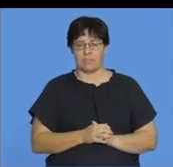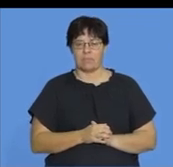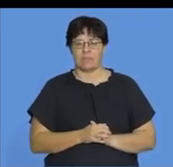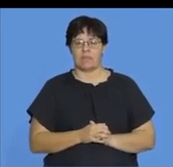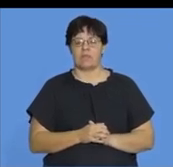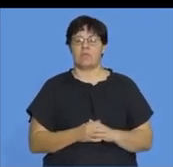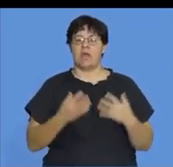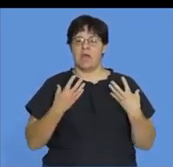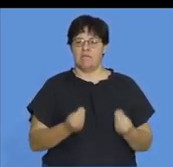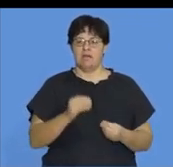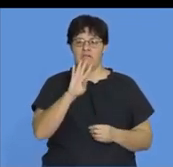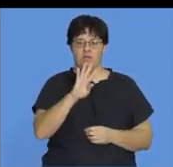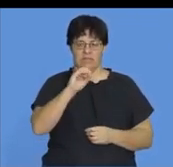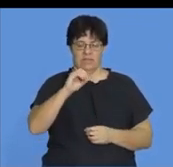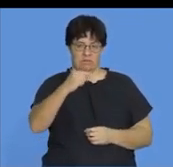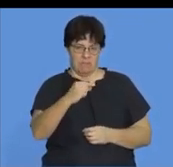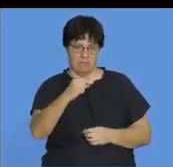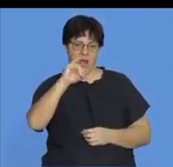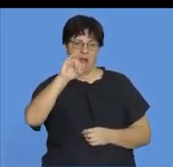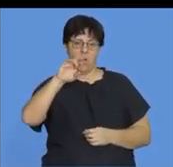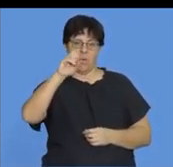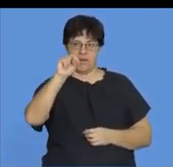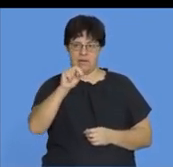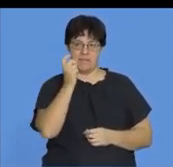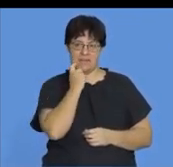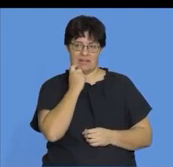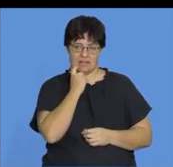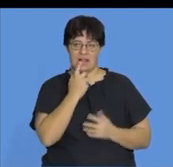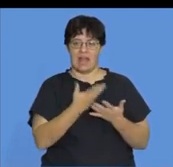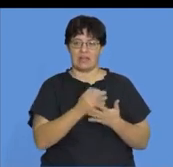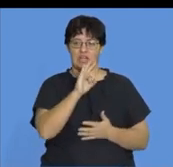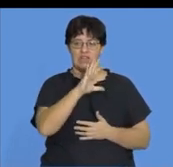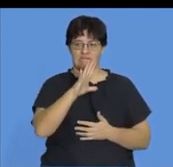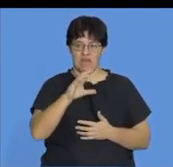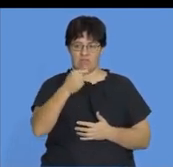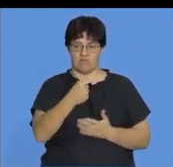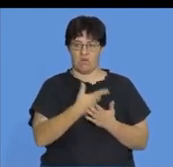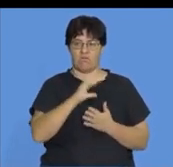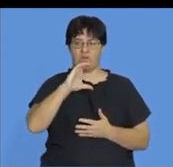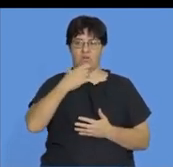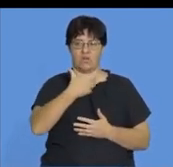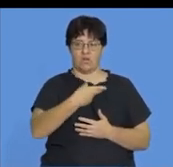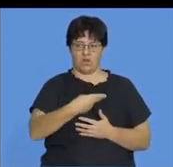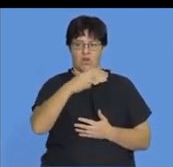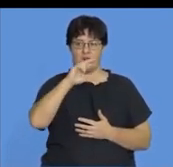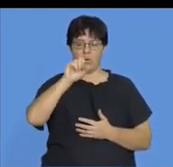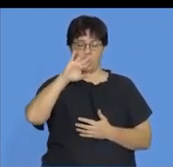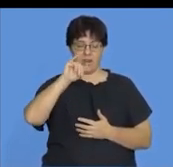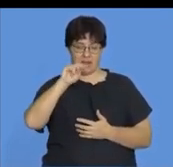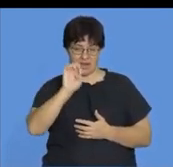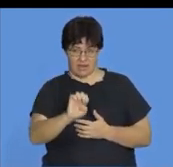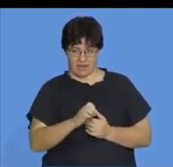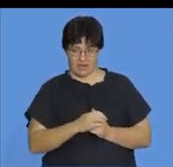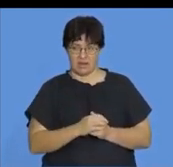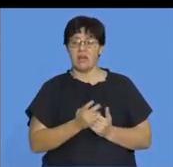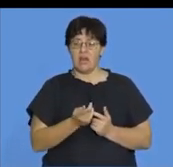have got 40 grams of iron metal and 35 grams of chlorine. Okay. These are the quantities in